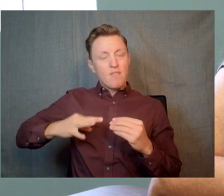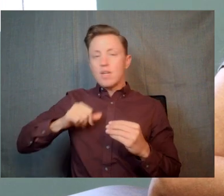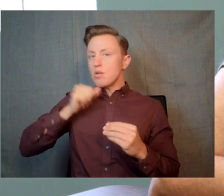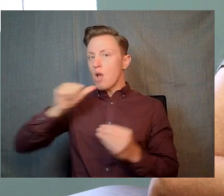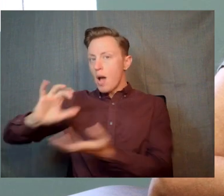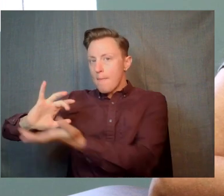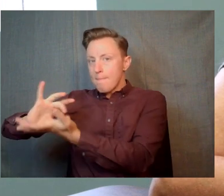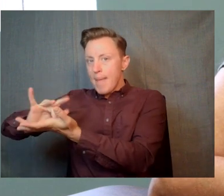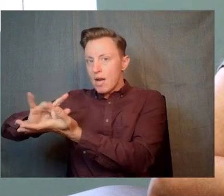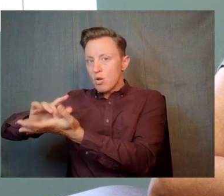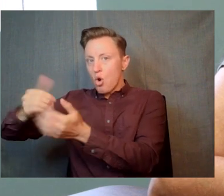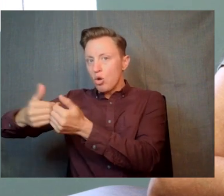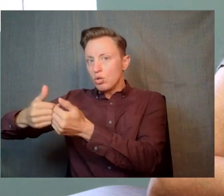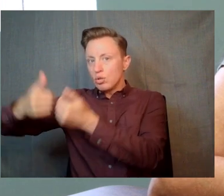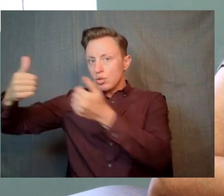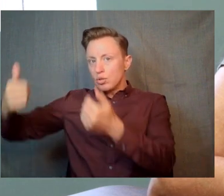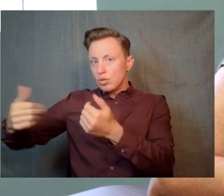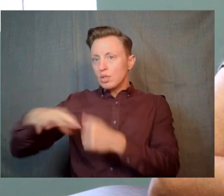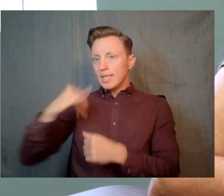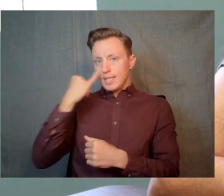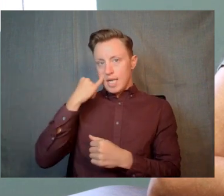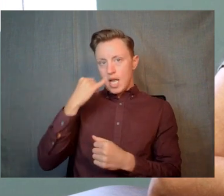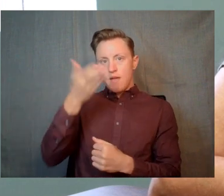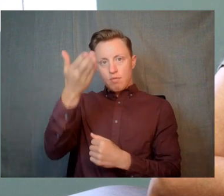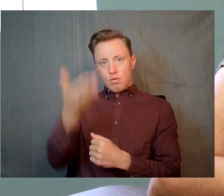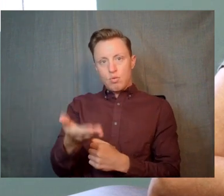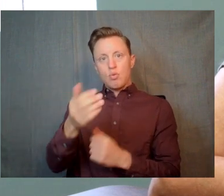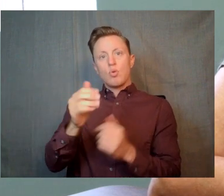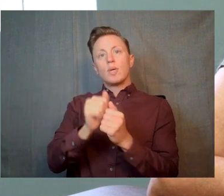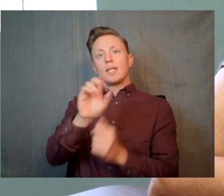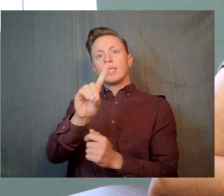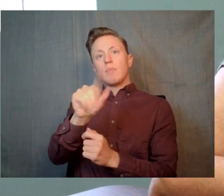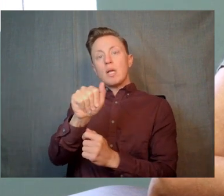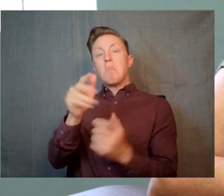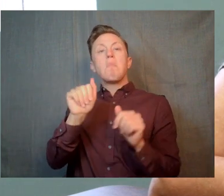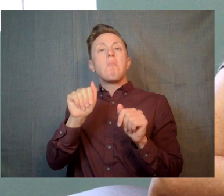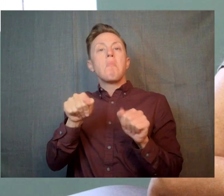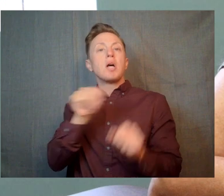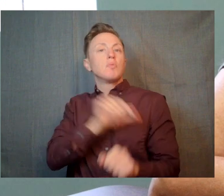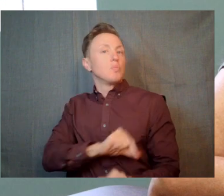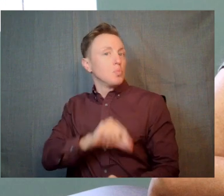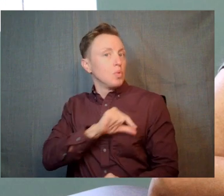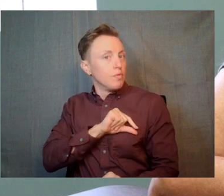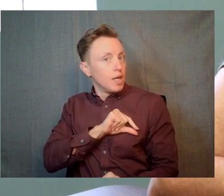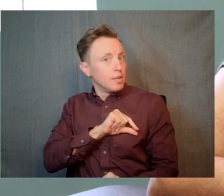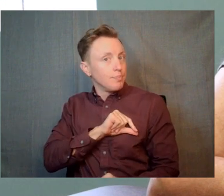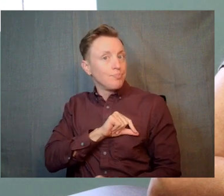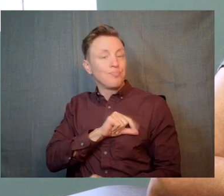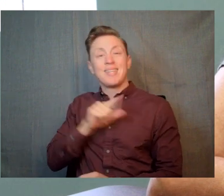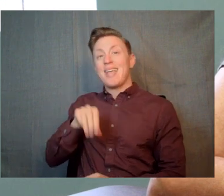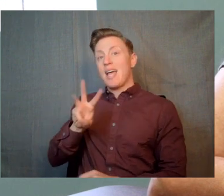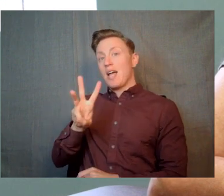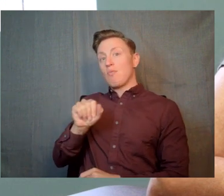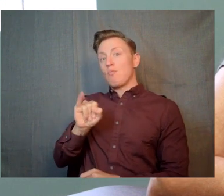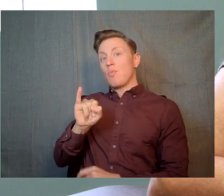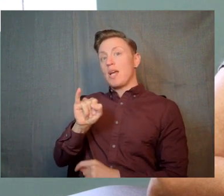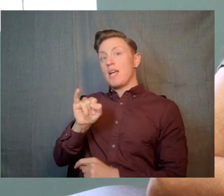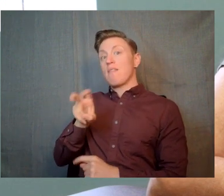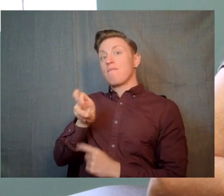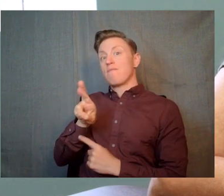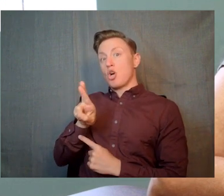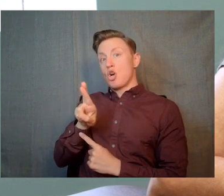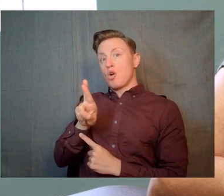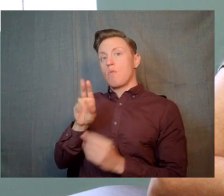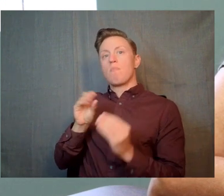non-medical benefits that people with disabilities may qualify for. Waivers